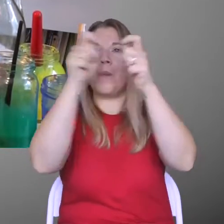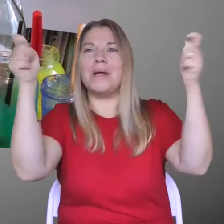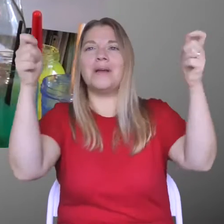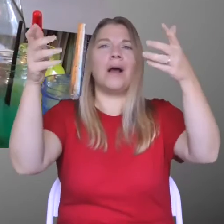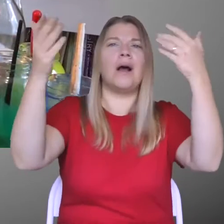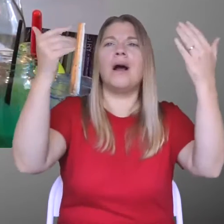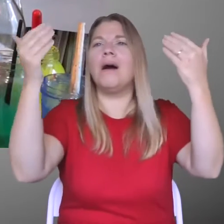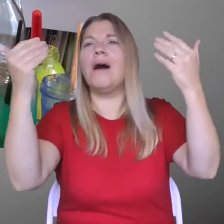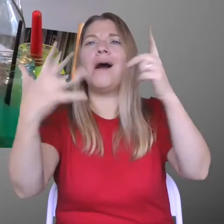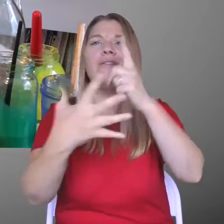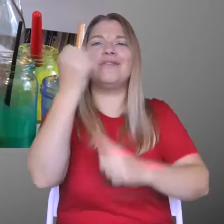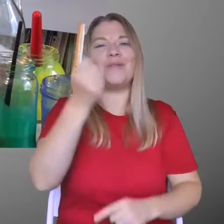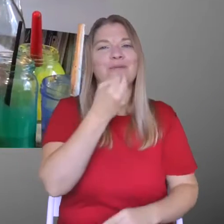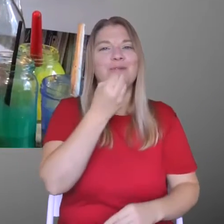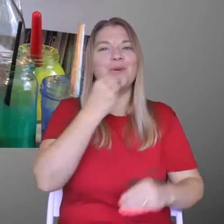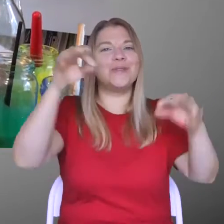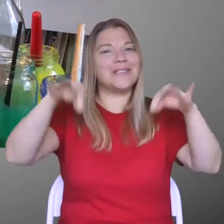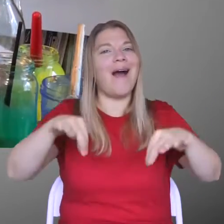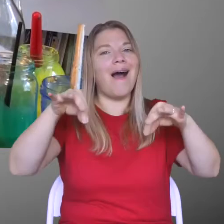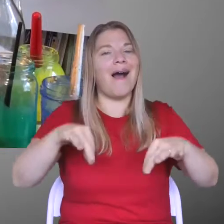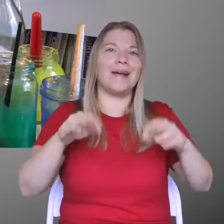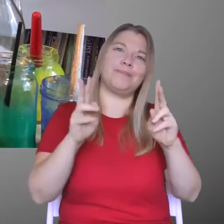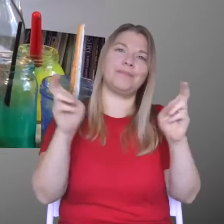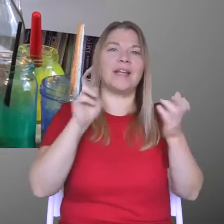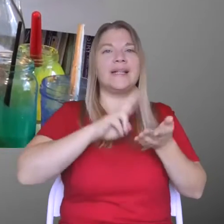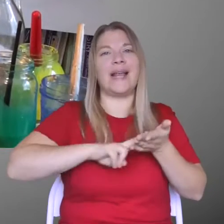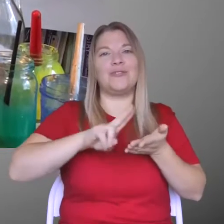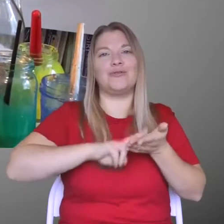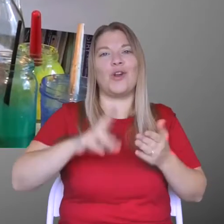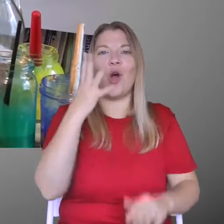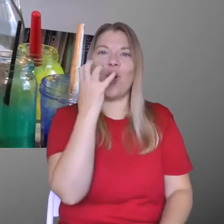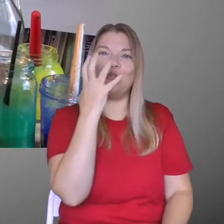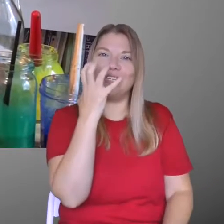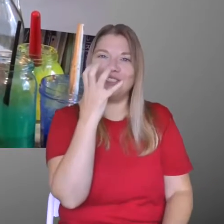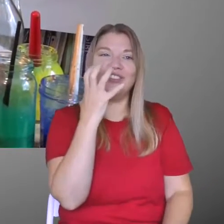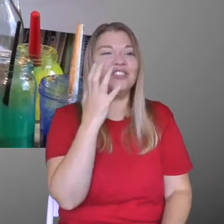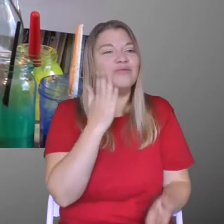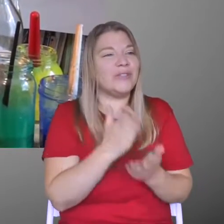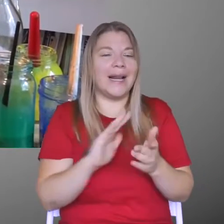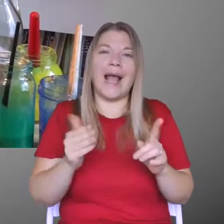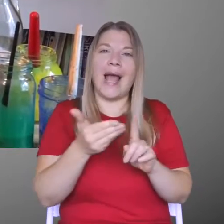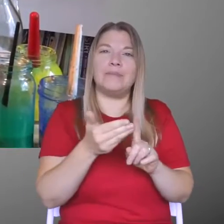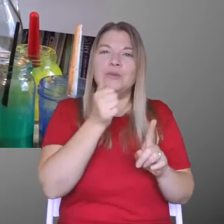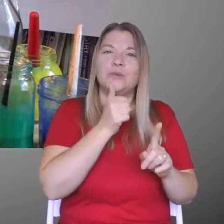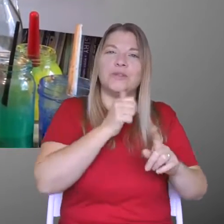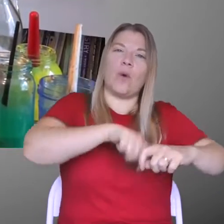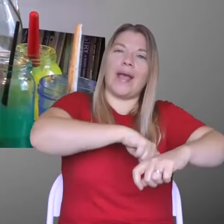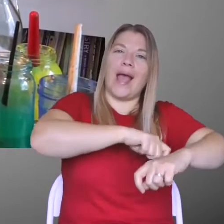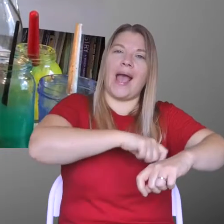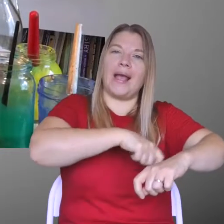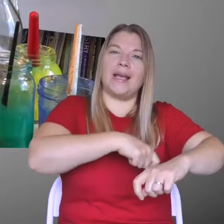dyes. So I've got an orange, natural orange dye for, I think you add it to cakes and icings, and I've got a pink one as